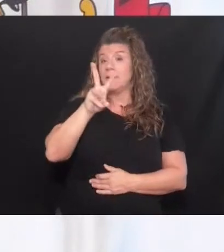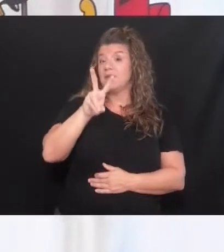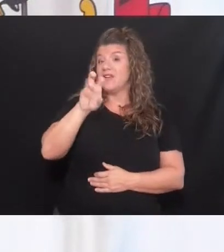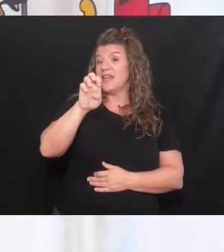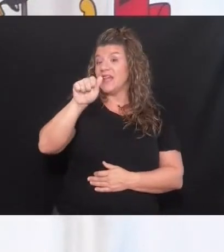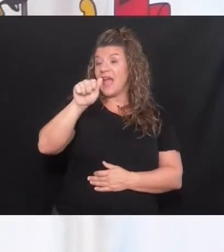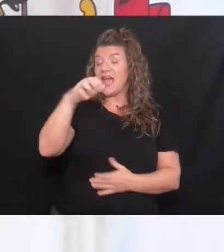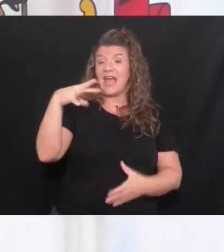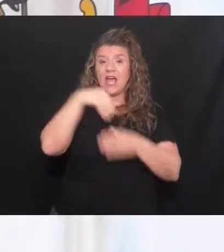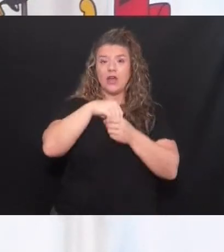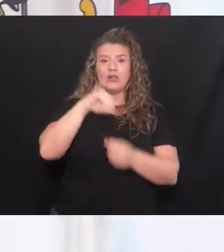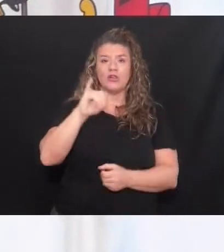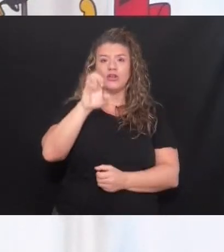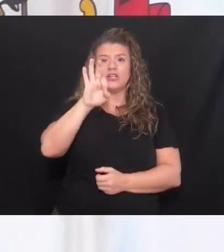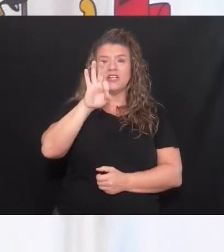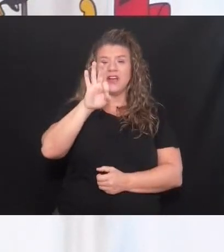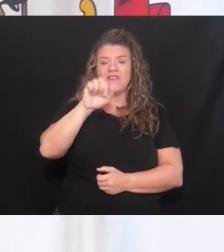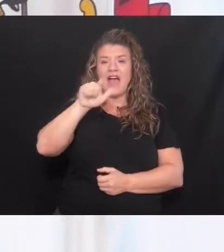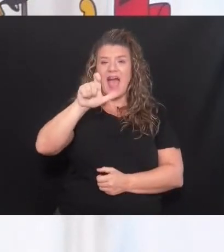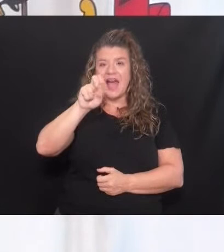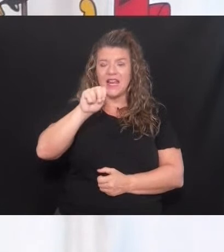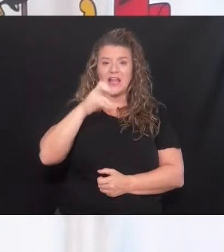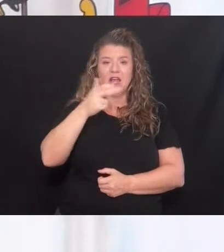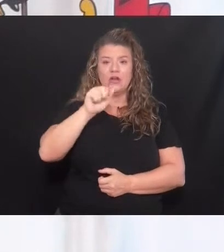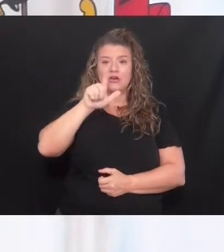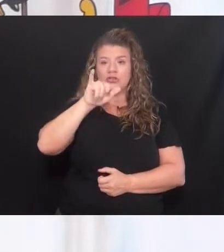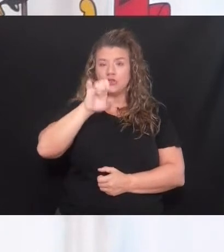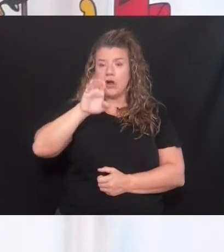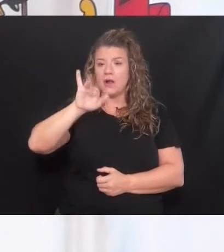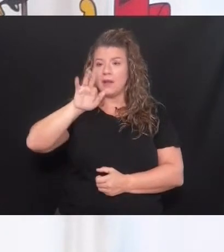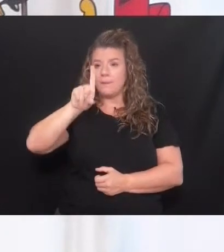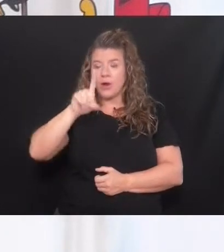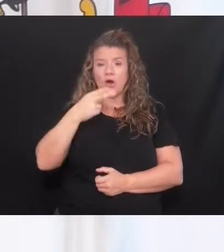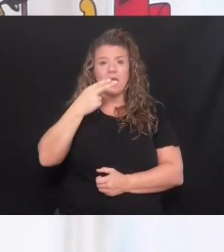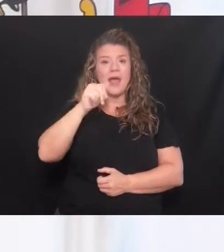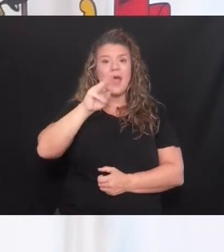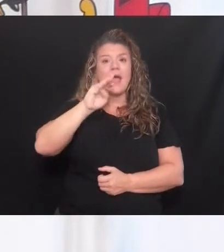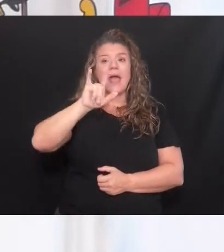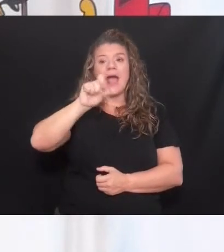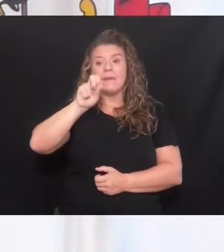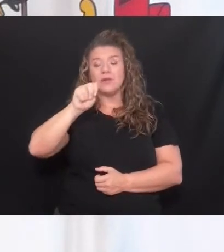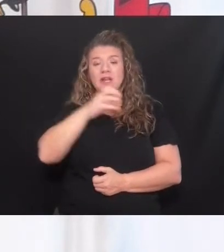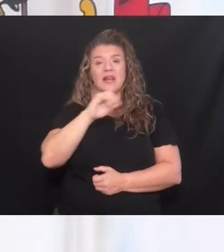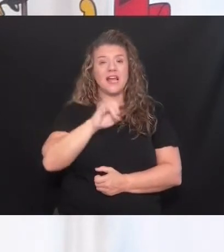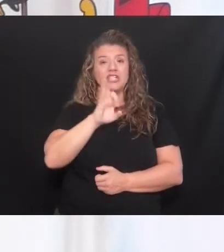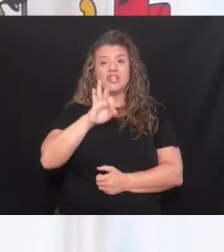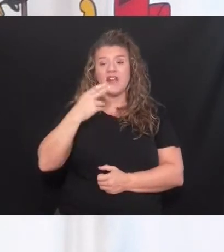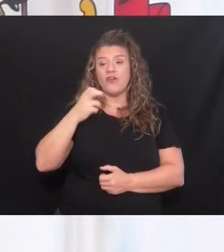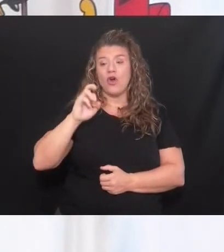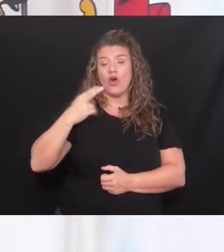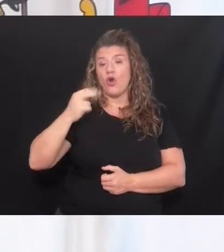WVEA, including Jeff Allen, Charlie Bird, Chris Hamilton, and Jeff Herholt.